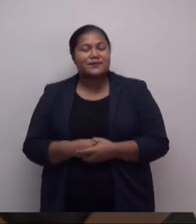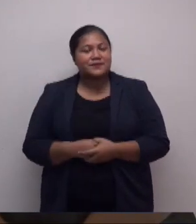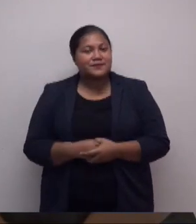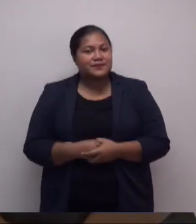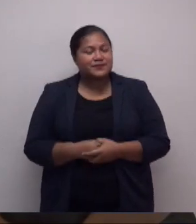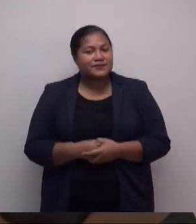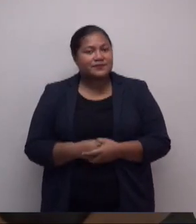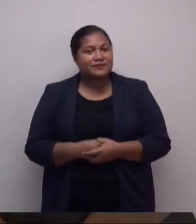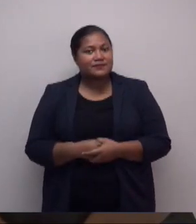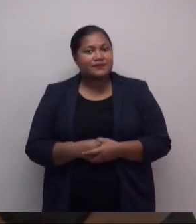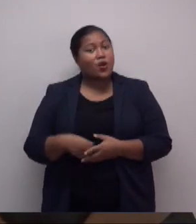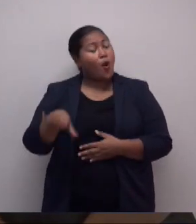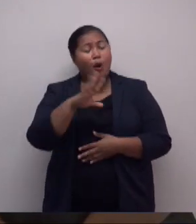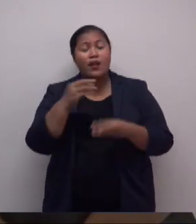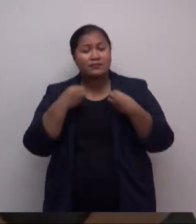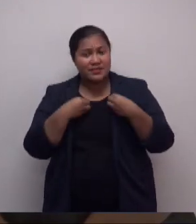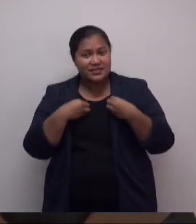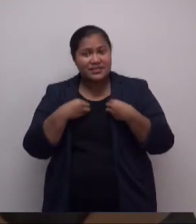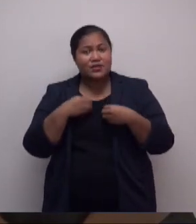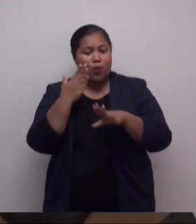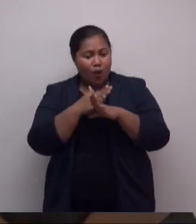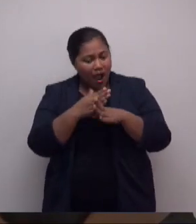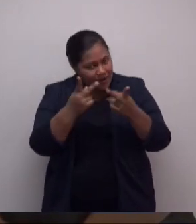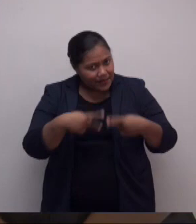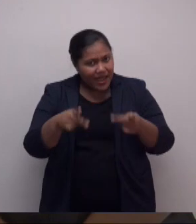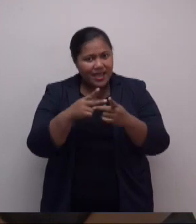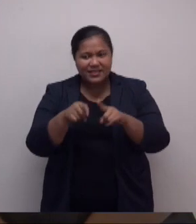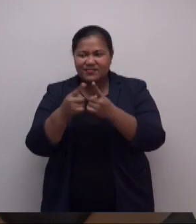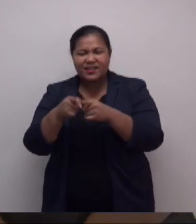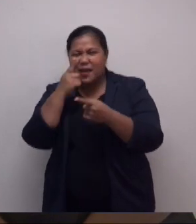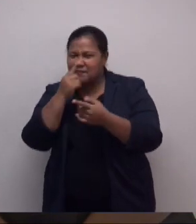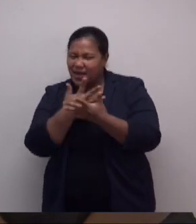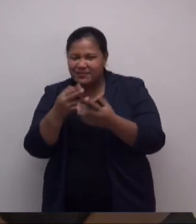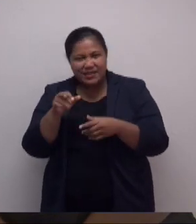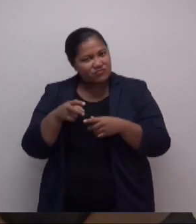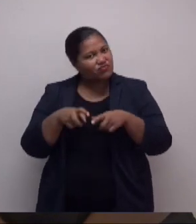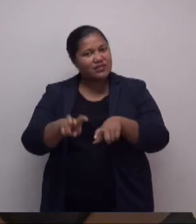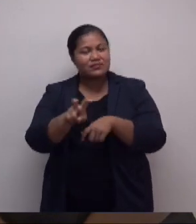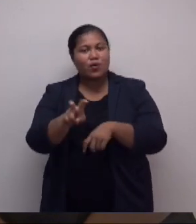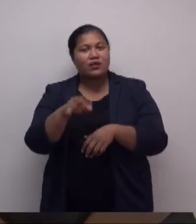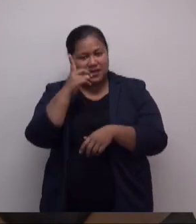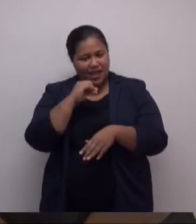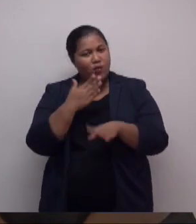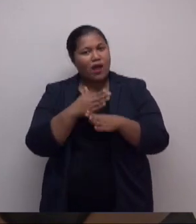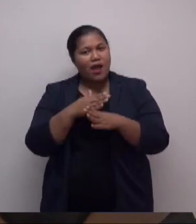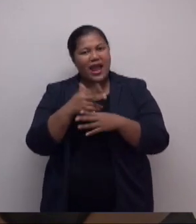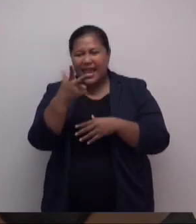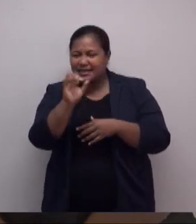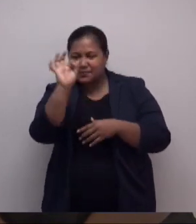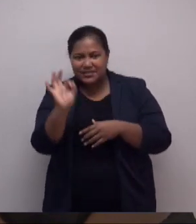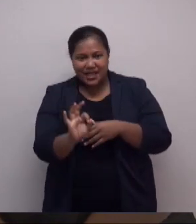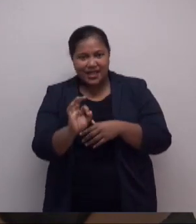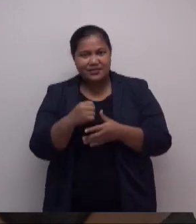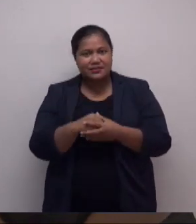Nearly all businesses, workplaces, including public transportation, can operate at 80% capacity